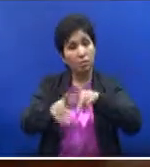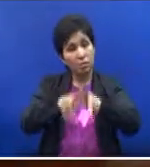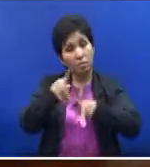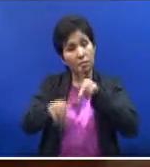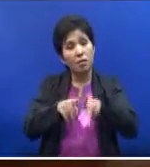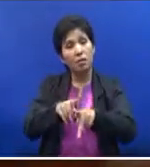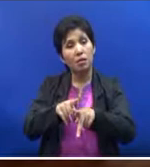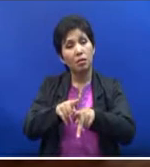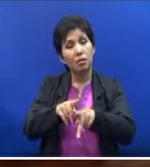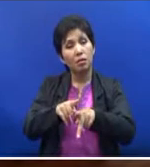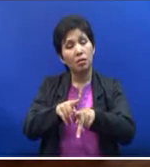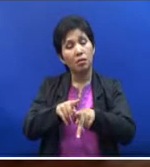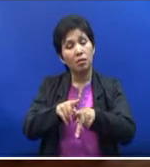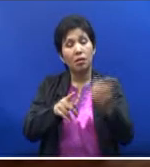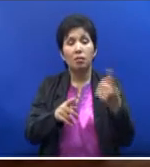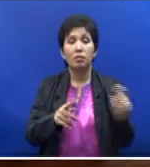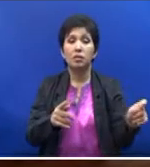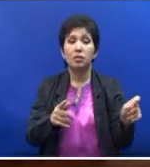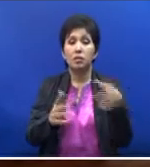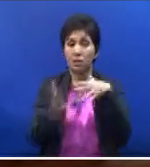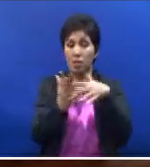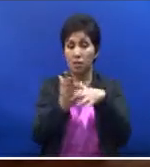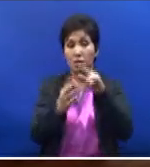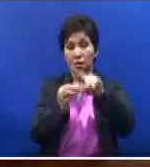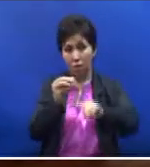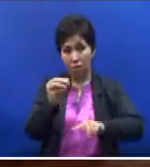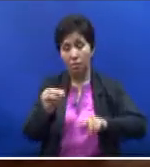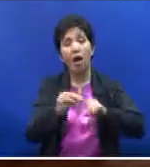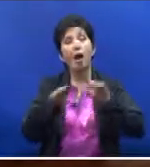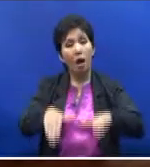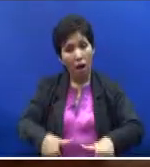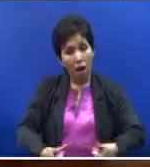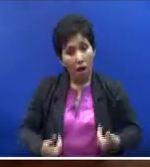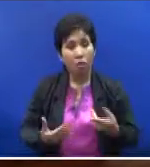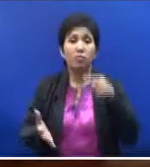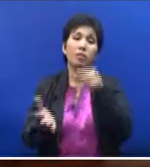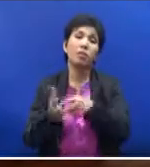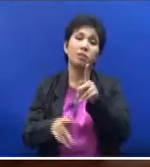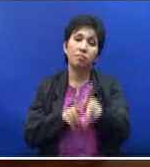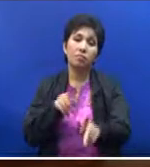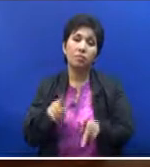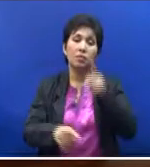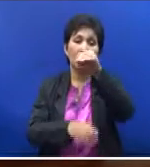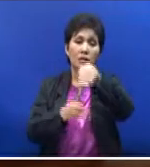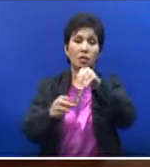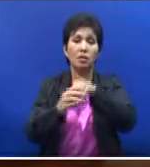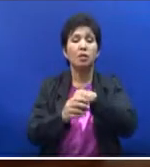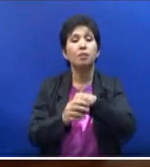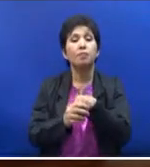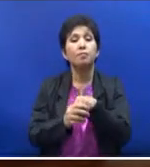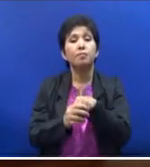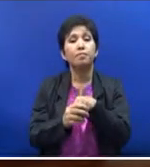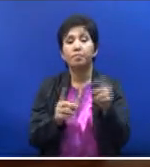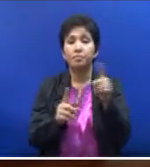person, okay, they will study about okay, how these people think.